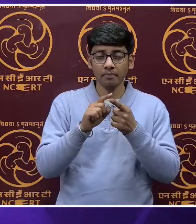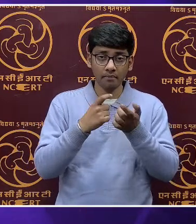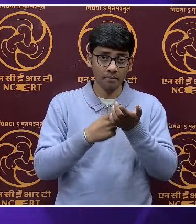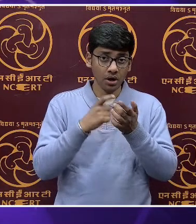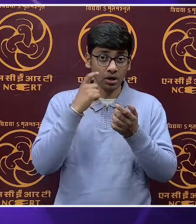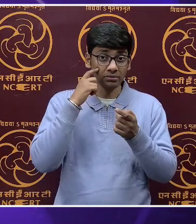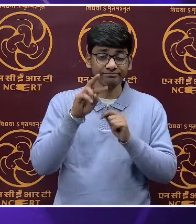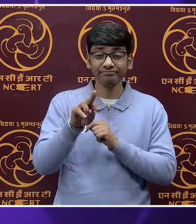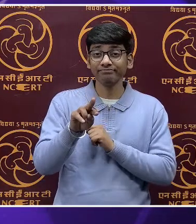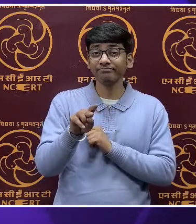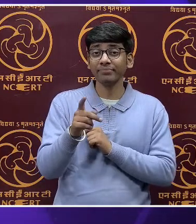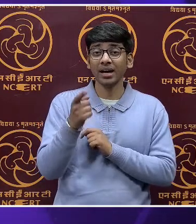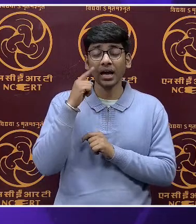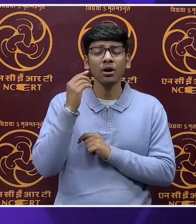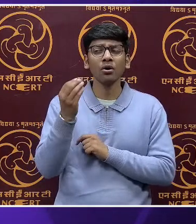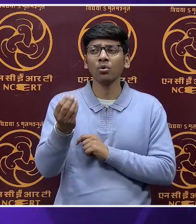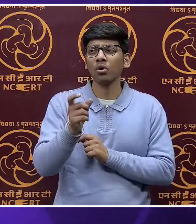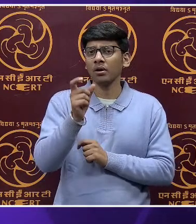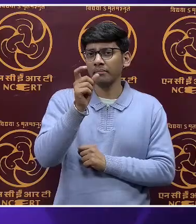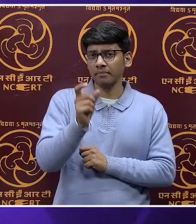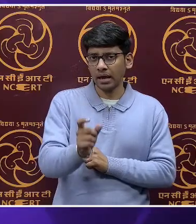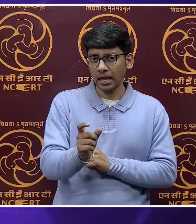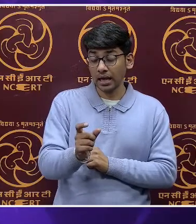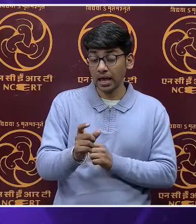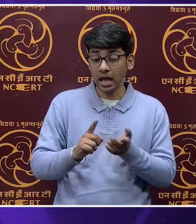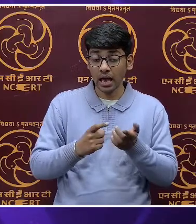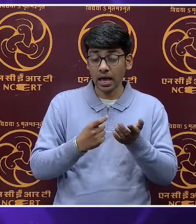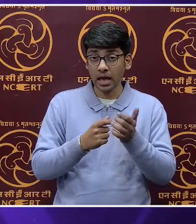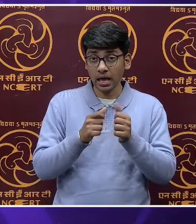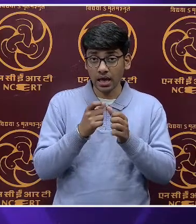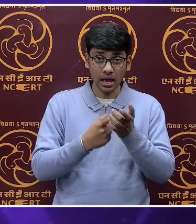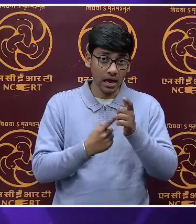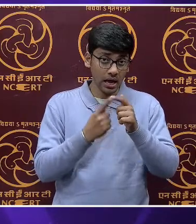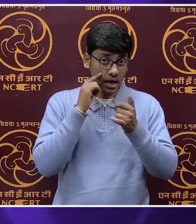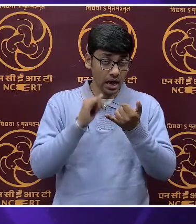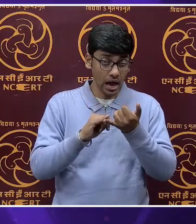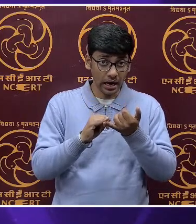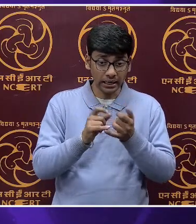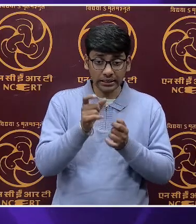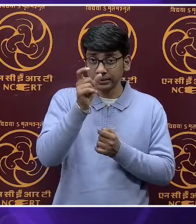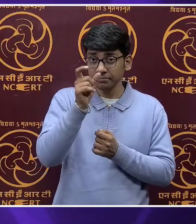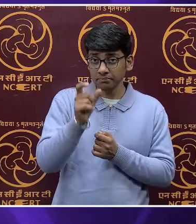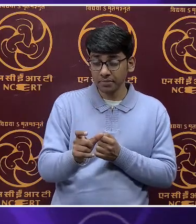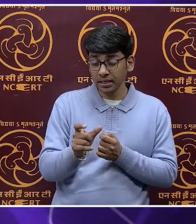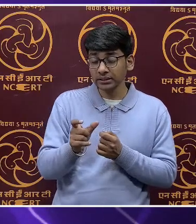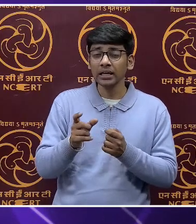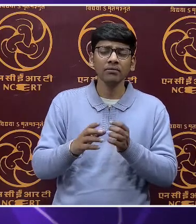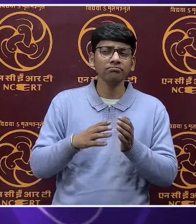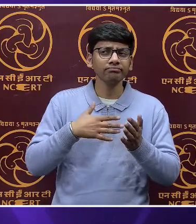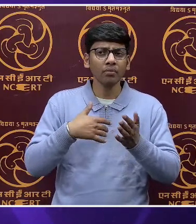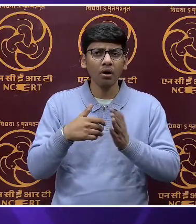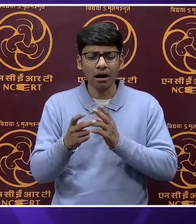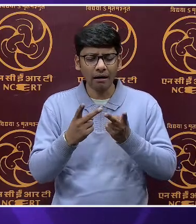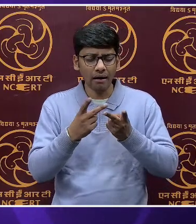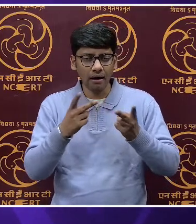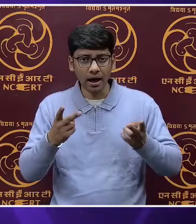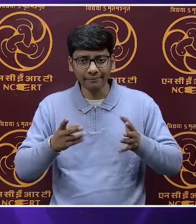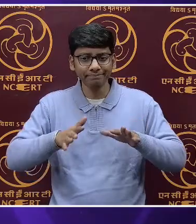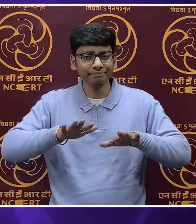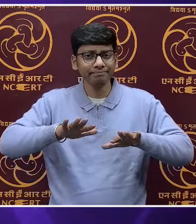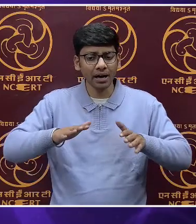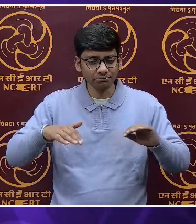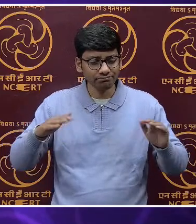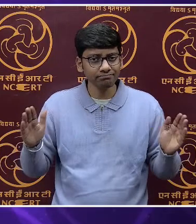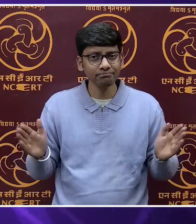Percussionist meaning someone, an artist who plays multiple instruments Wow. by thumping the drums or hitting